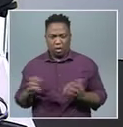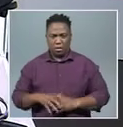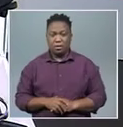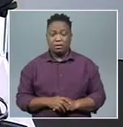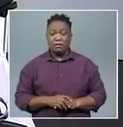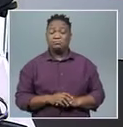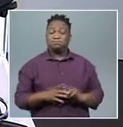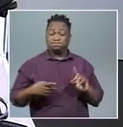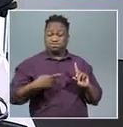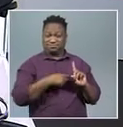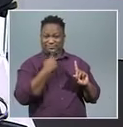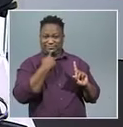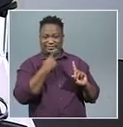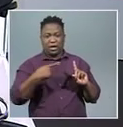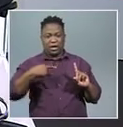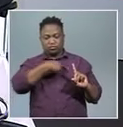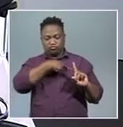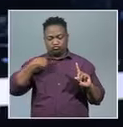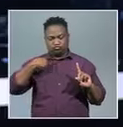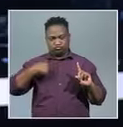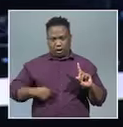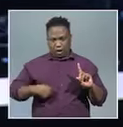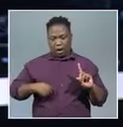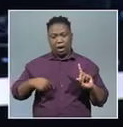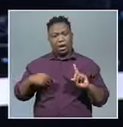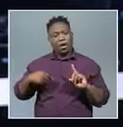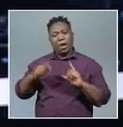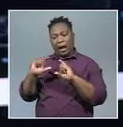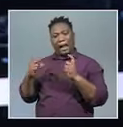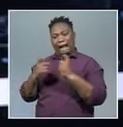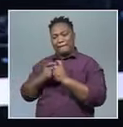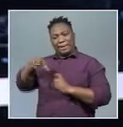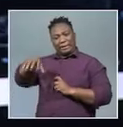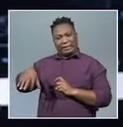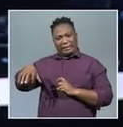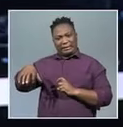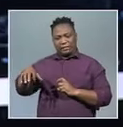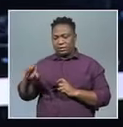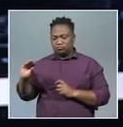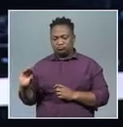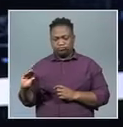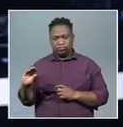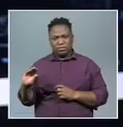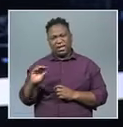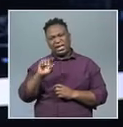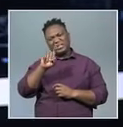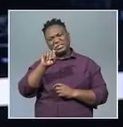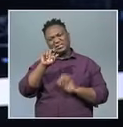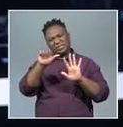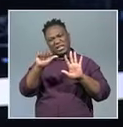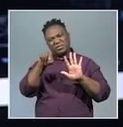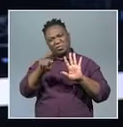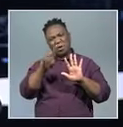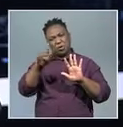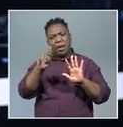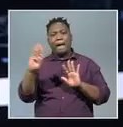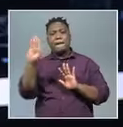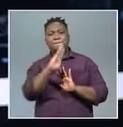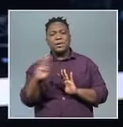with a Chinese rail company, which it gave about 6.1 billion rand to